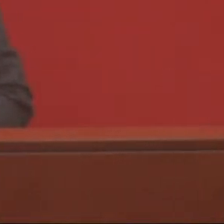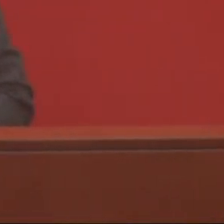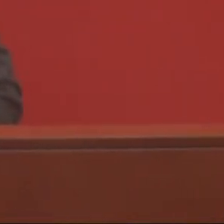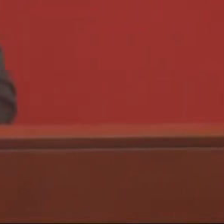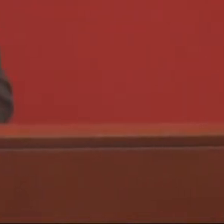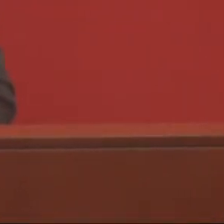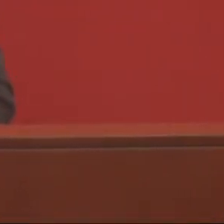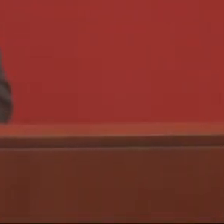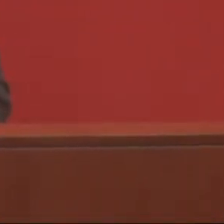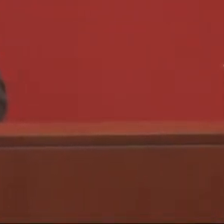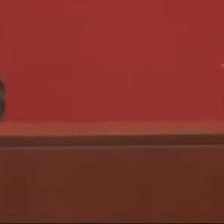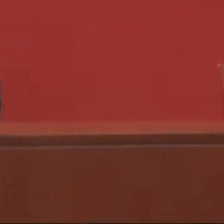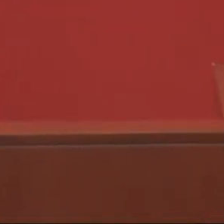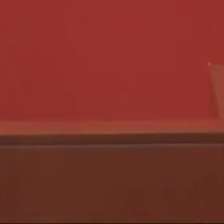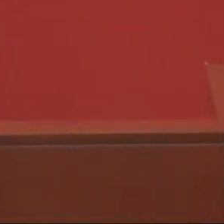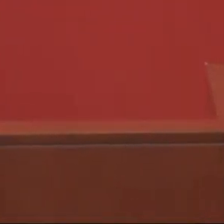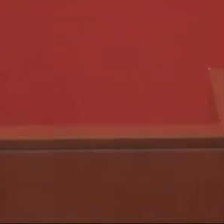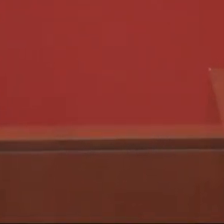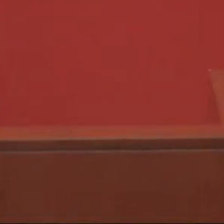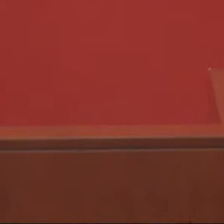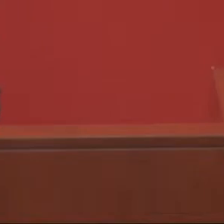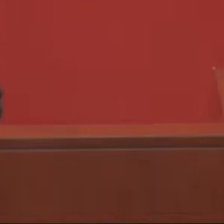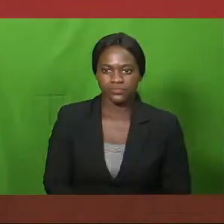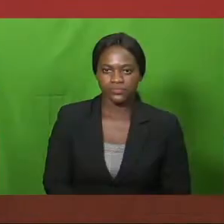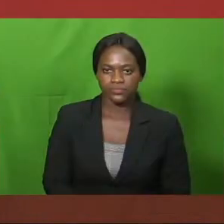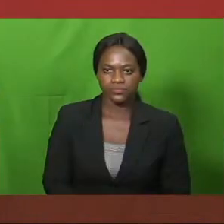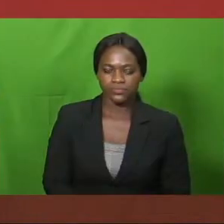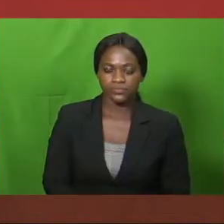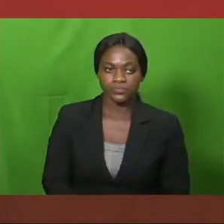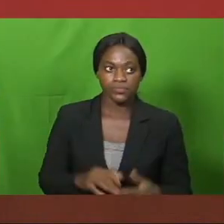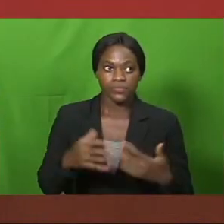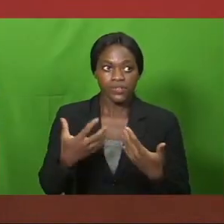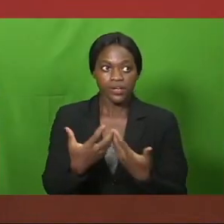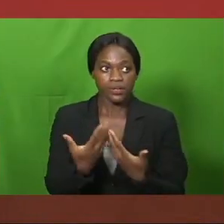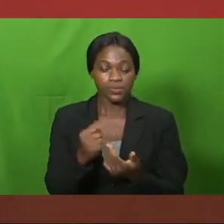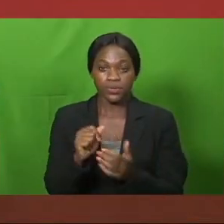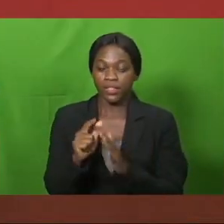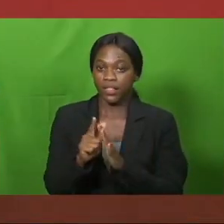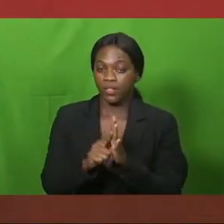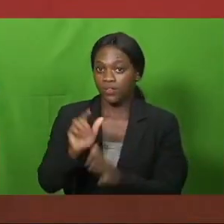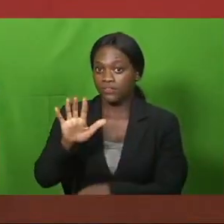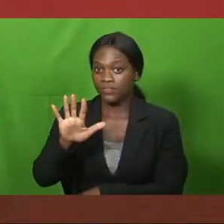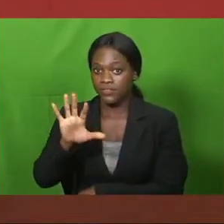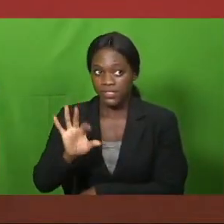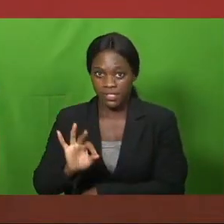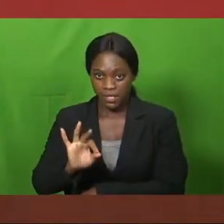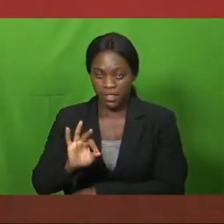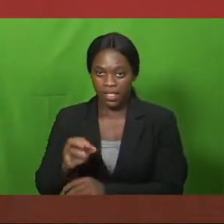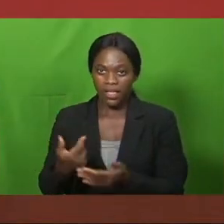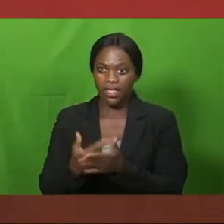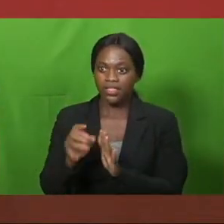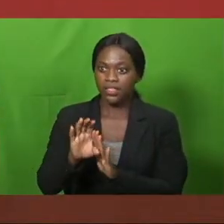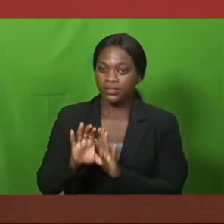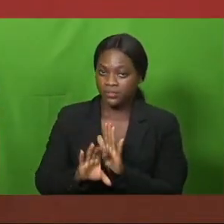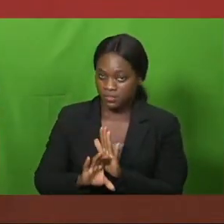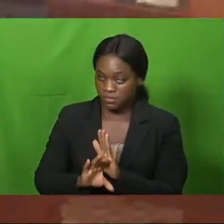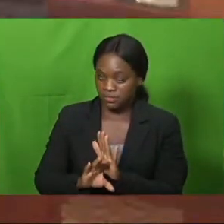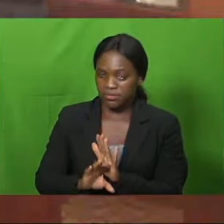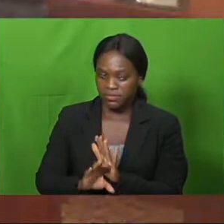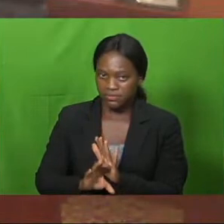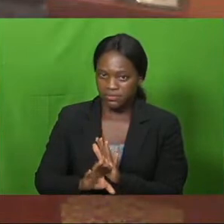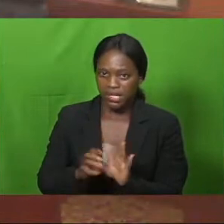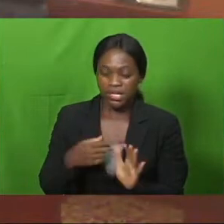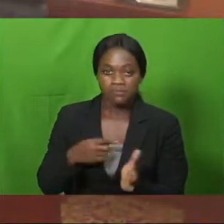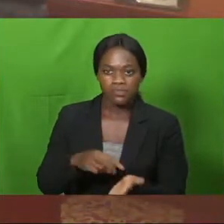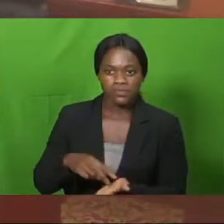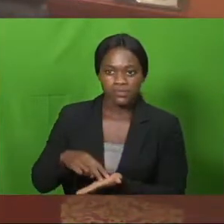Mr. Speaker, in accordance with Article 59 of the Constitution, I